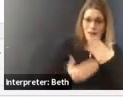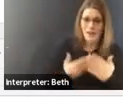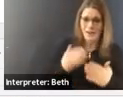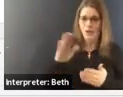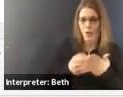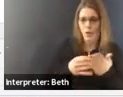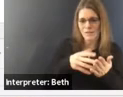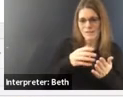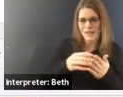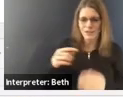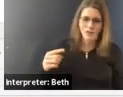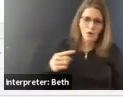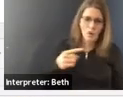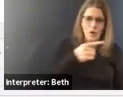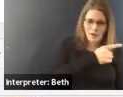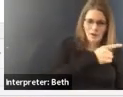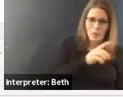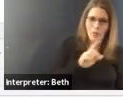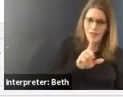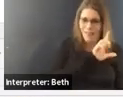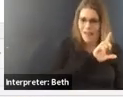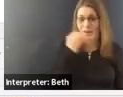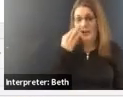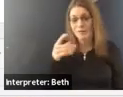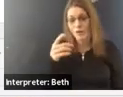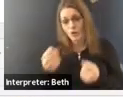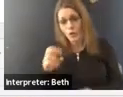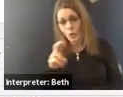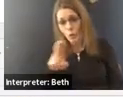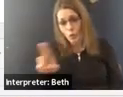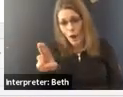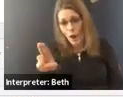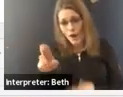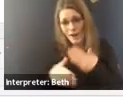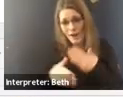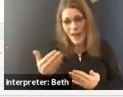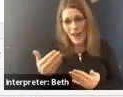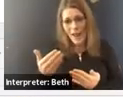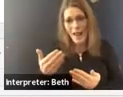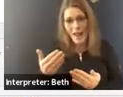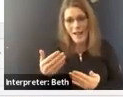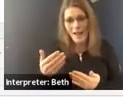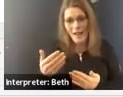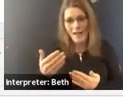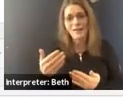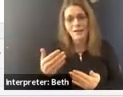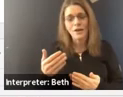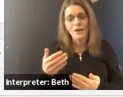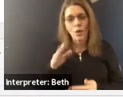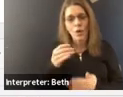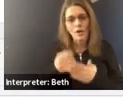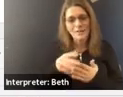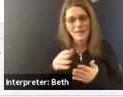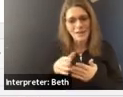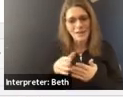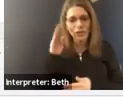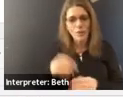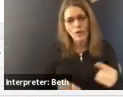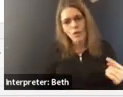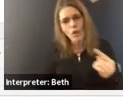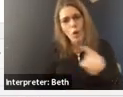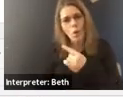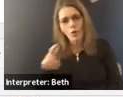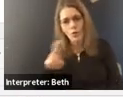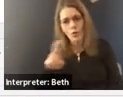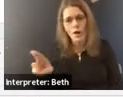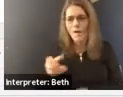you'll have more sketches going to the right. Make yourself do the other one. I would call it your weak